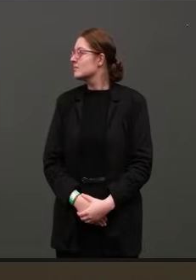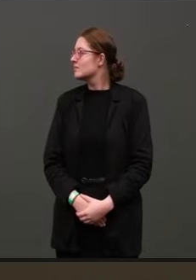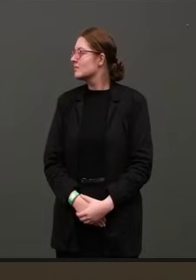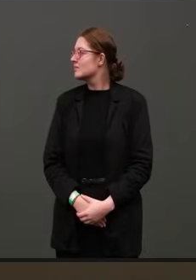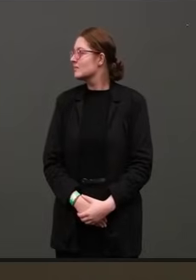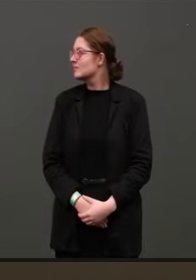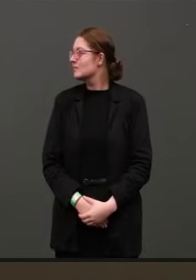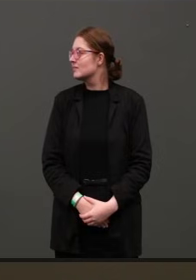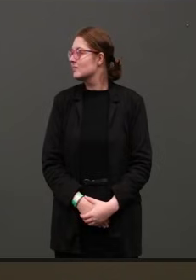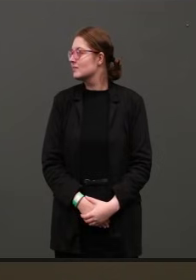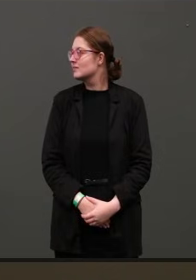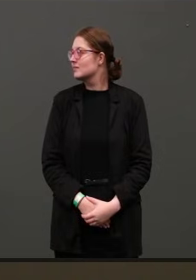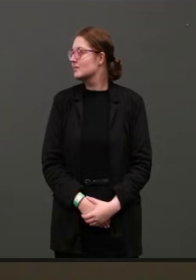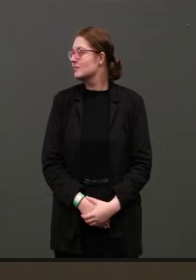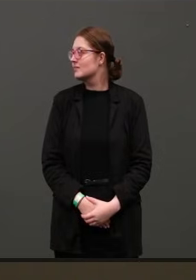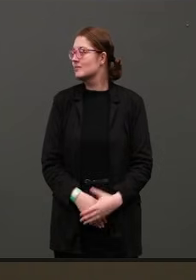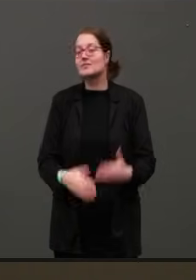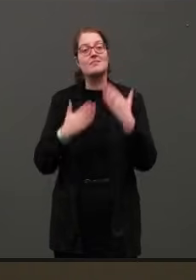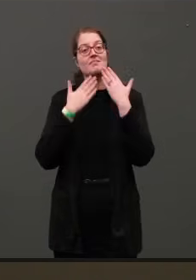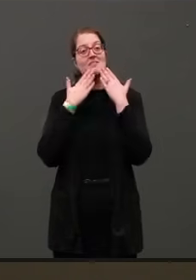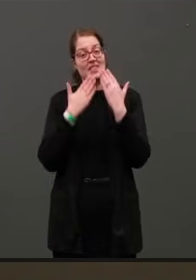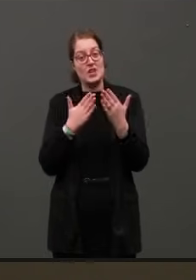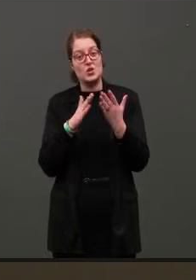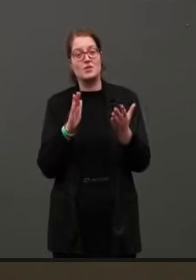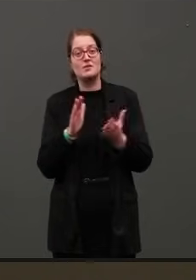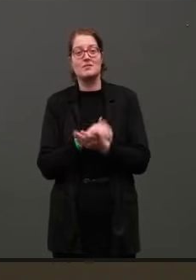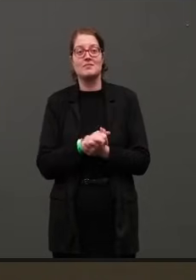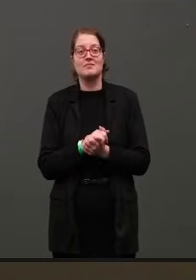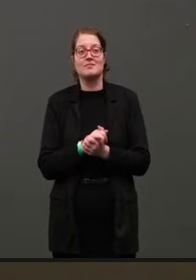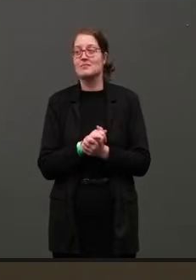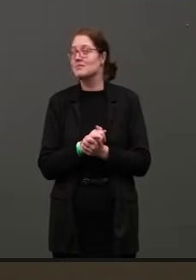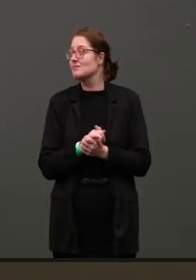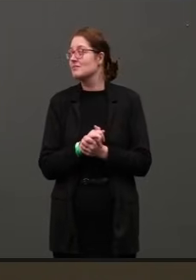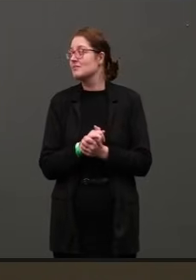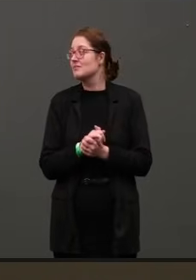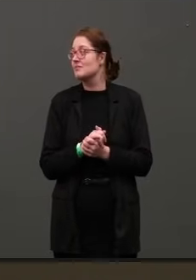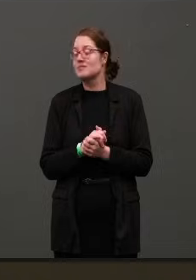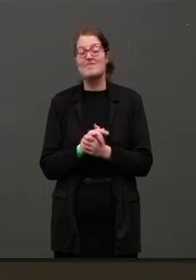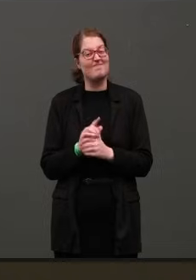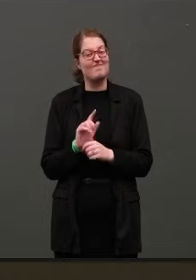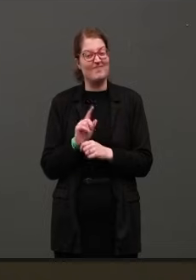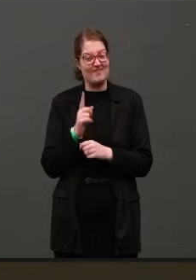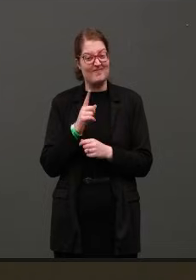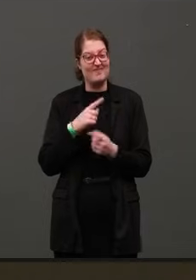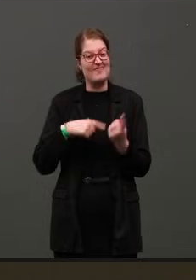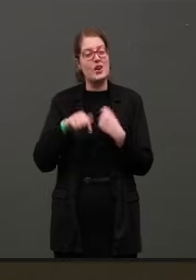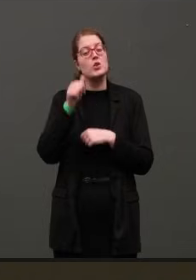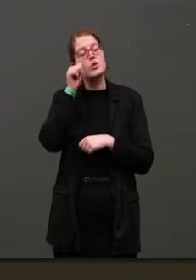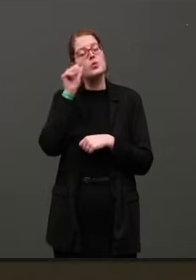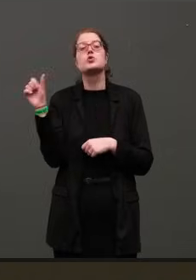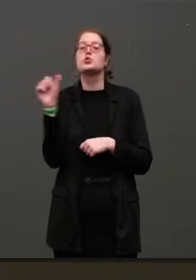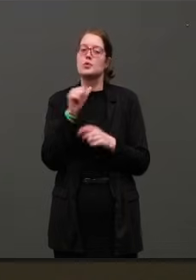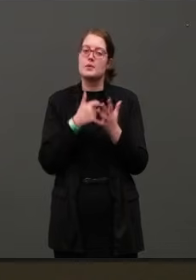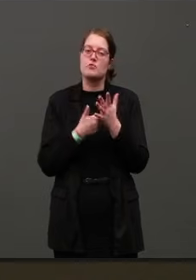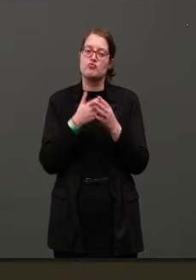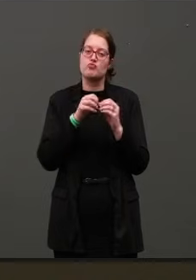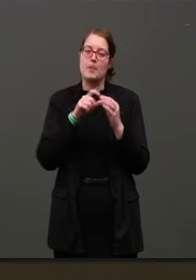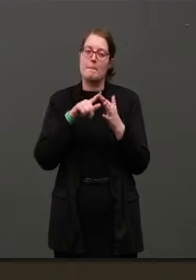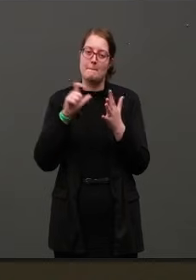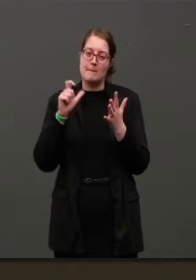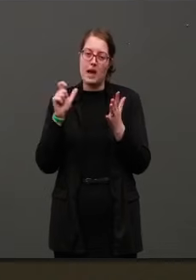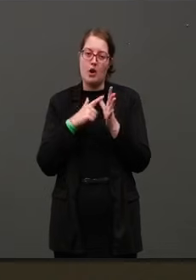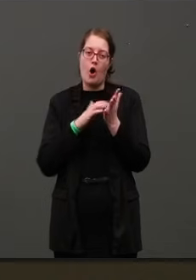Thank you, Steve, and hello. So, first of all, many of you will know that it was supposed to be Rebecca Heinemann up here talking to you. She